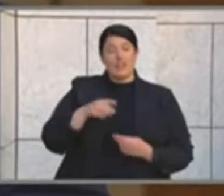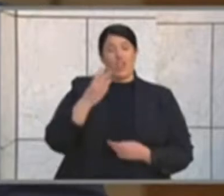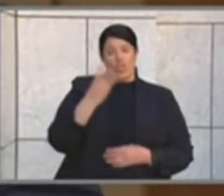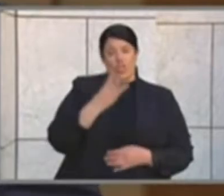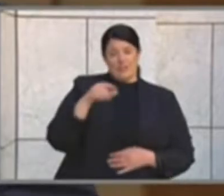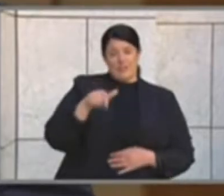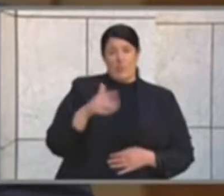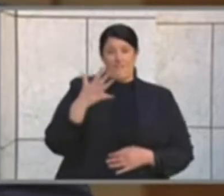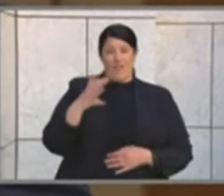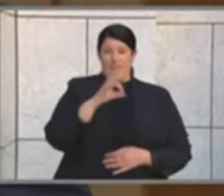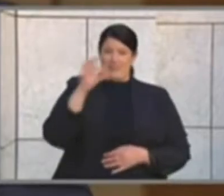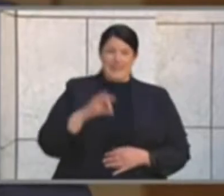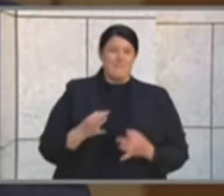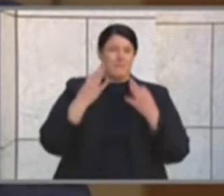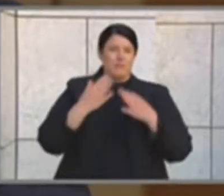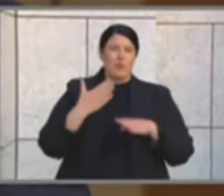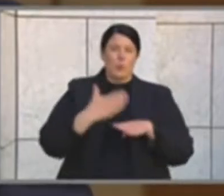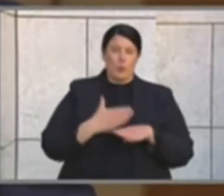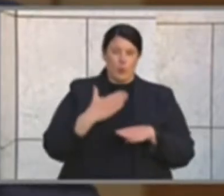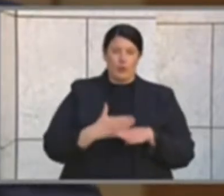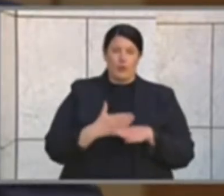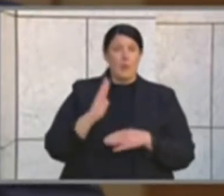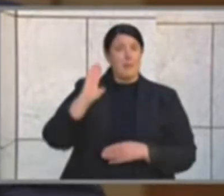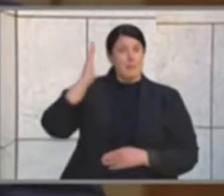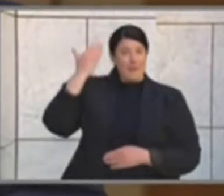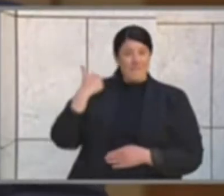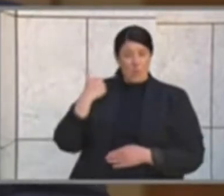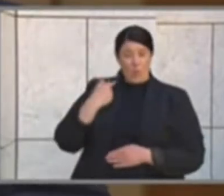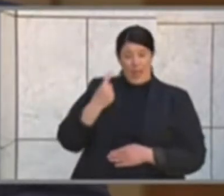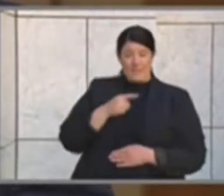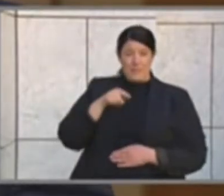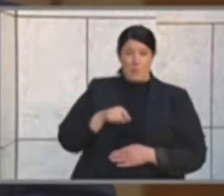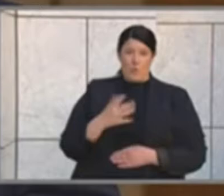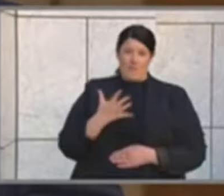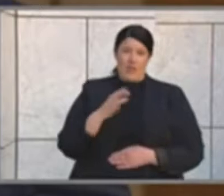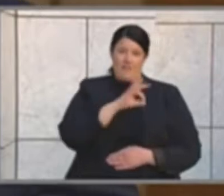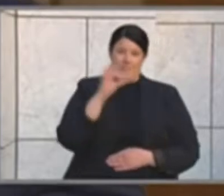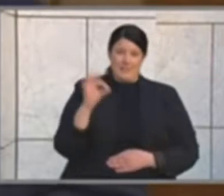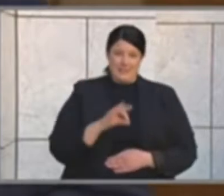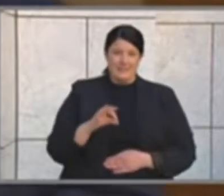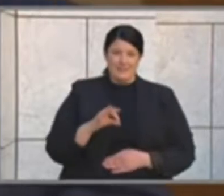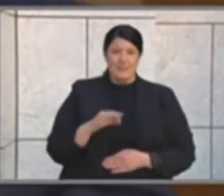risen to 13.8%, up from 11.5%.